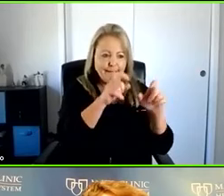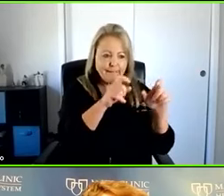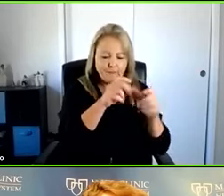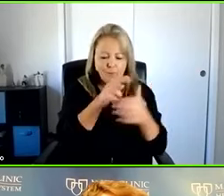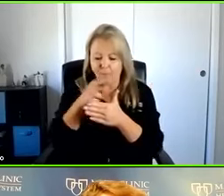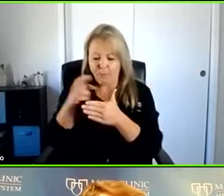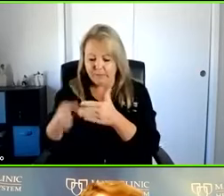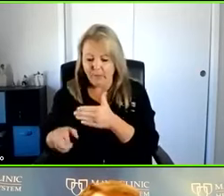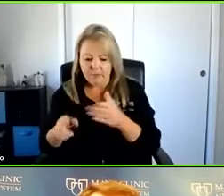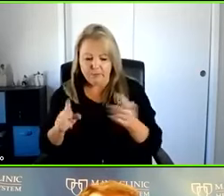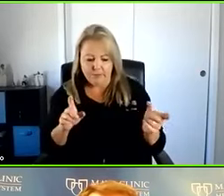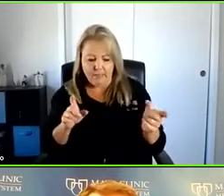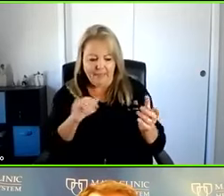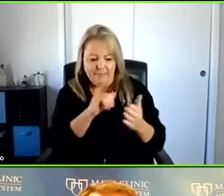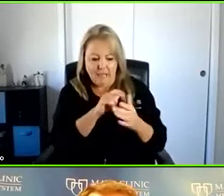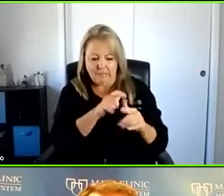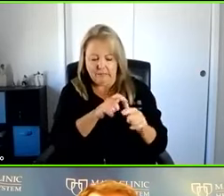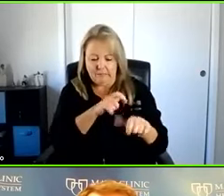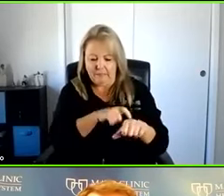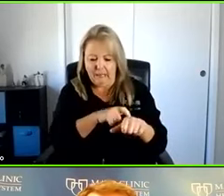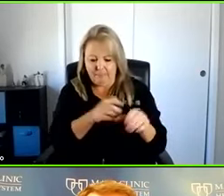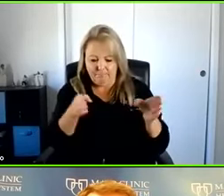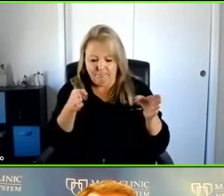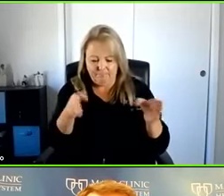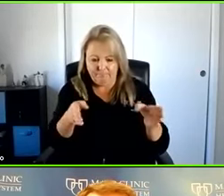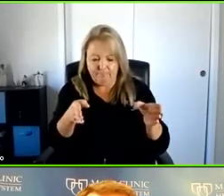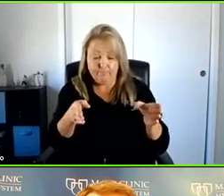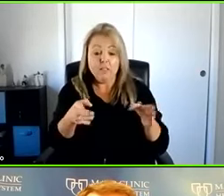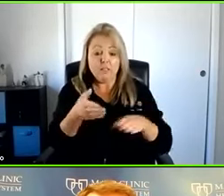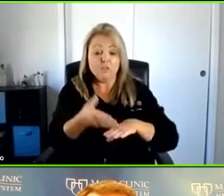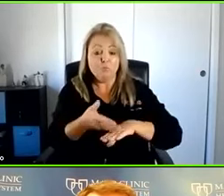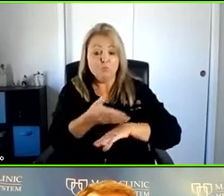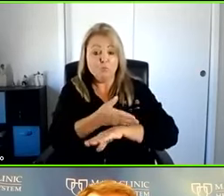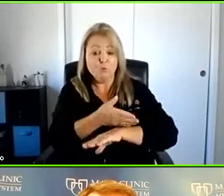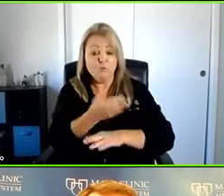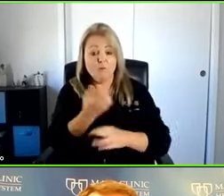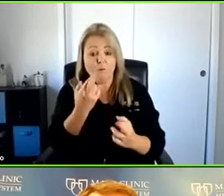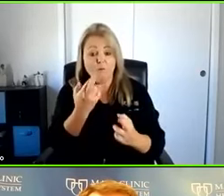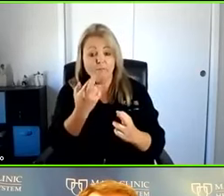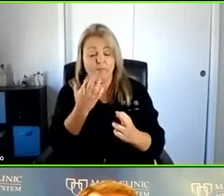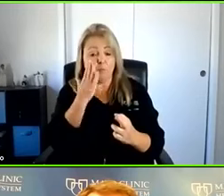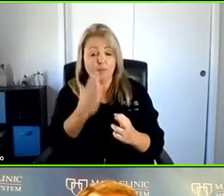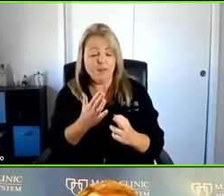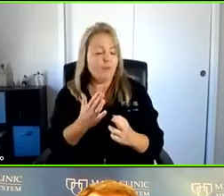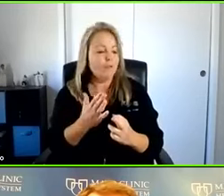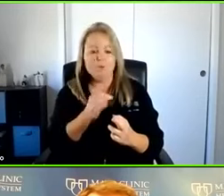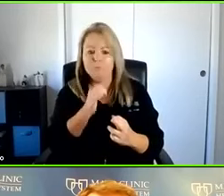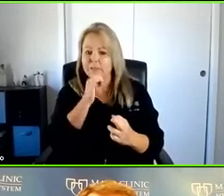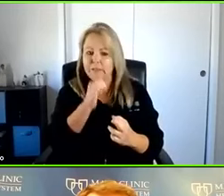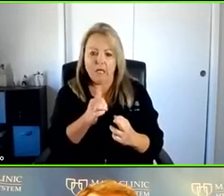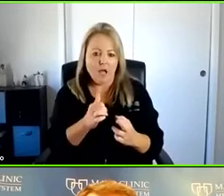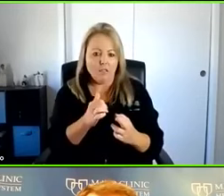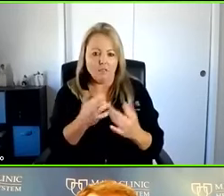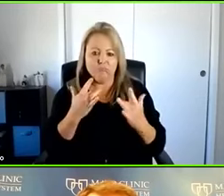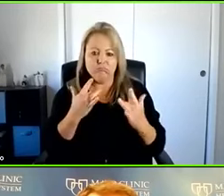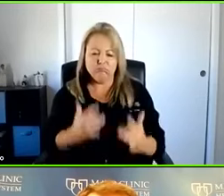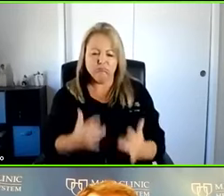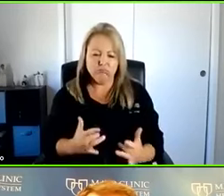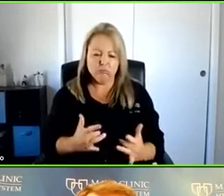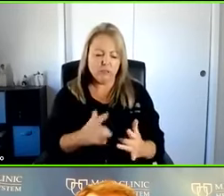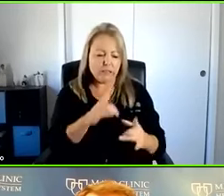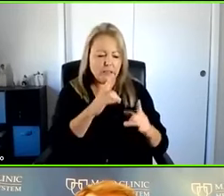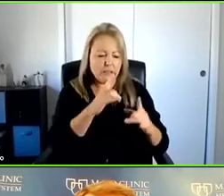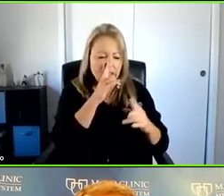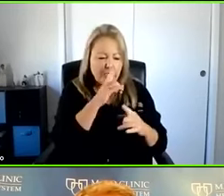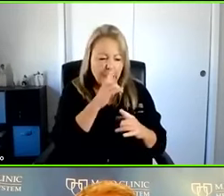now, and we're very optimistic that that will continue to improve in the coming weeks. So that really should be, there should be no discouragement from getting a test because of concerns